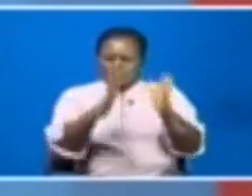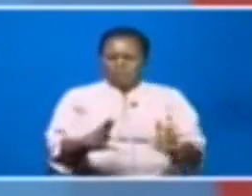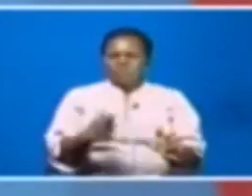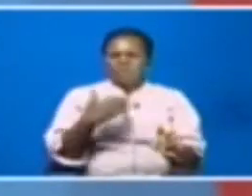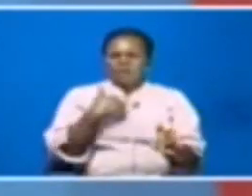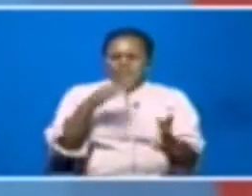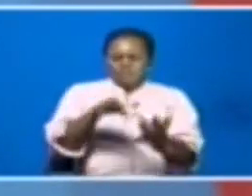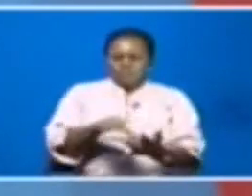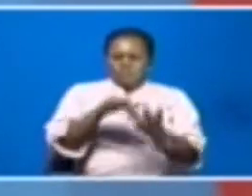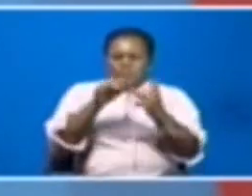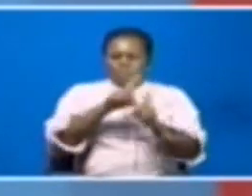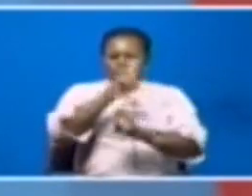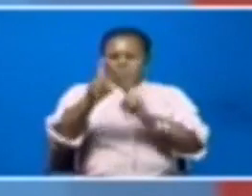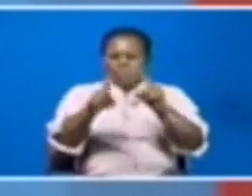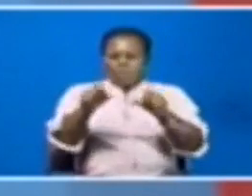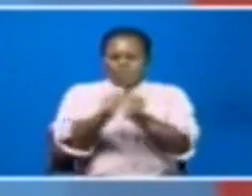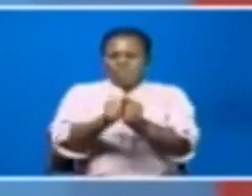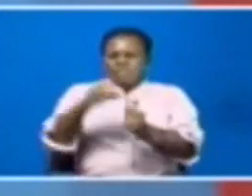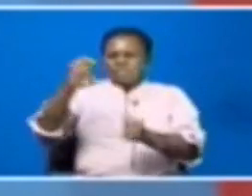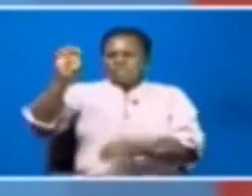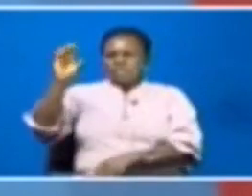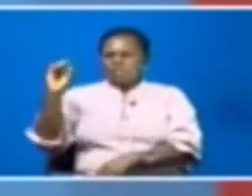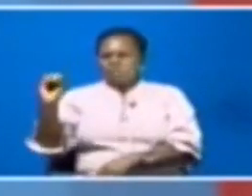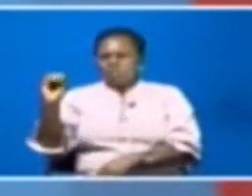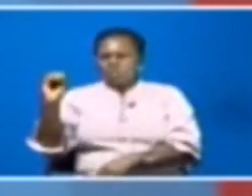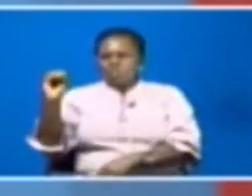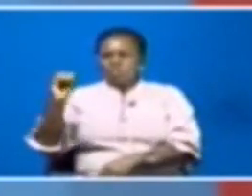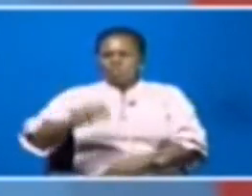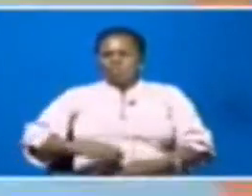had an exclusive interview with the CEO, Sam Chapat.